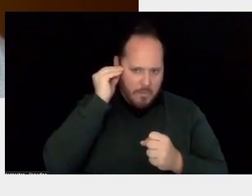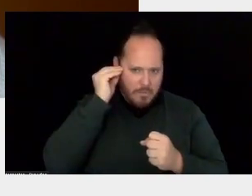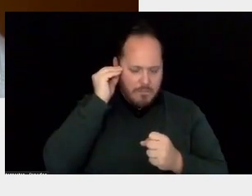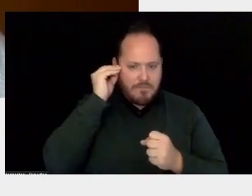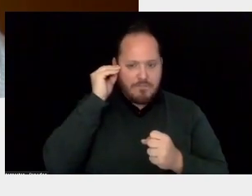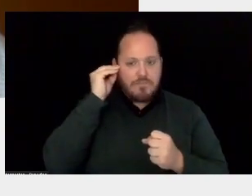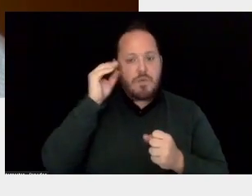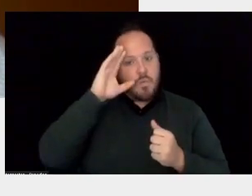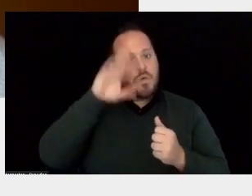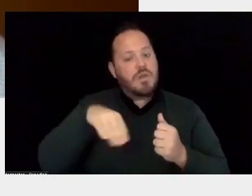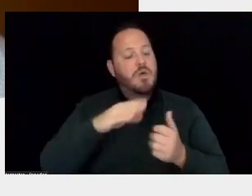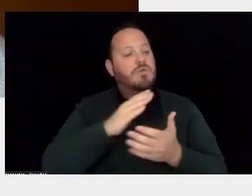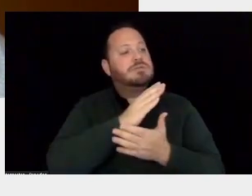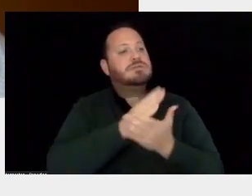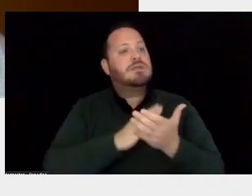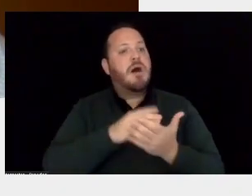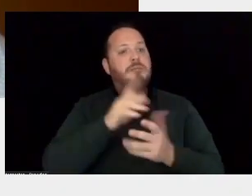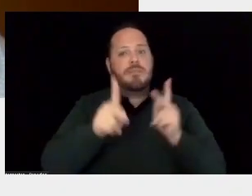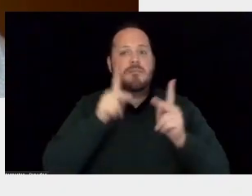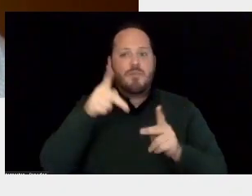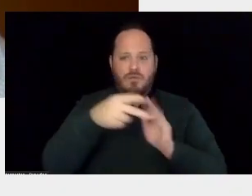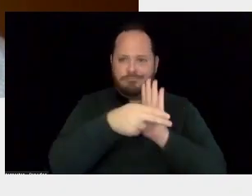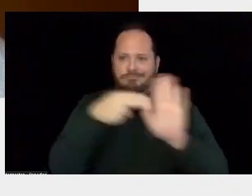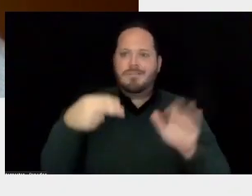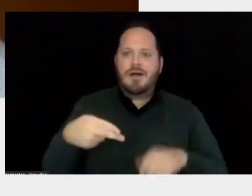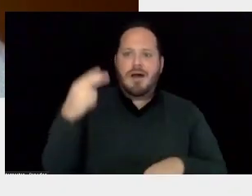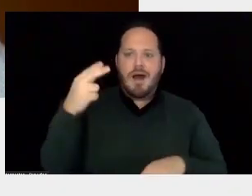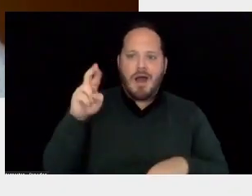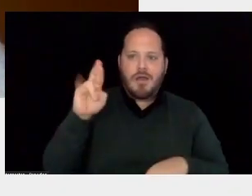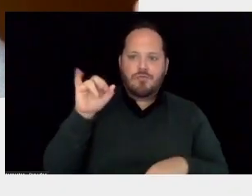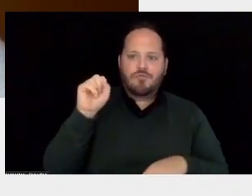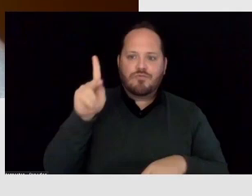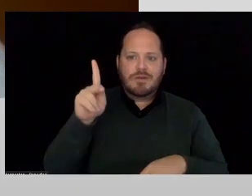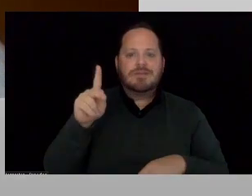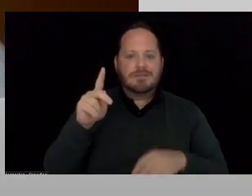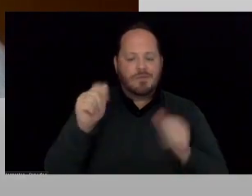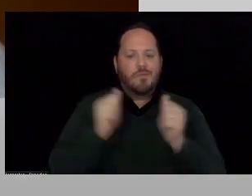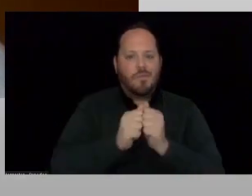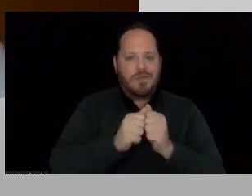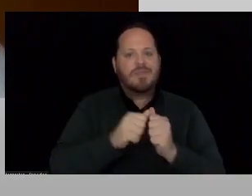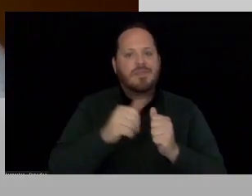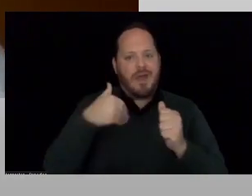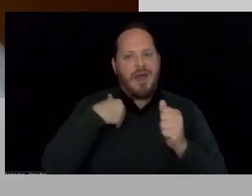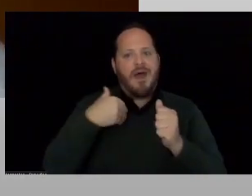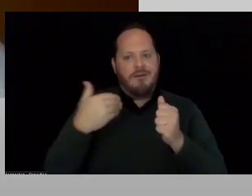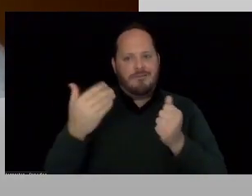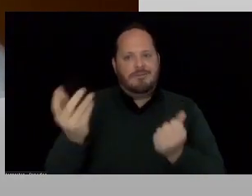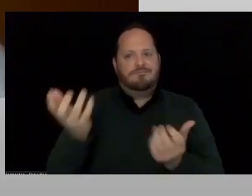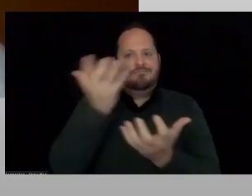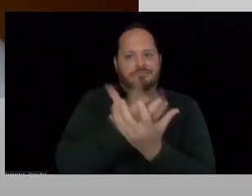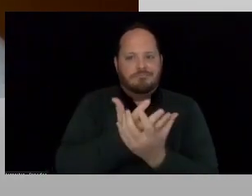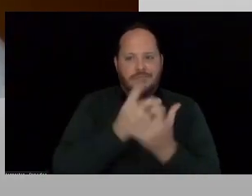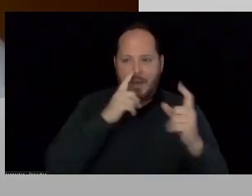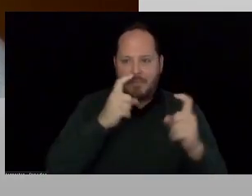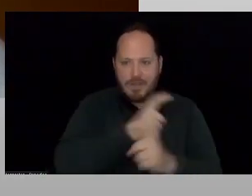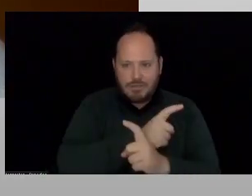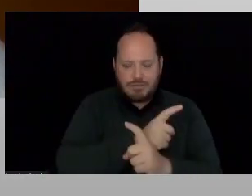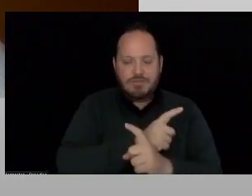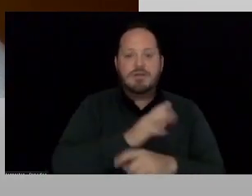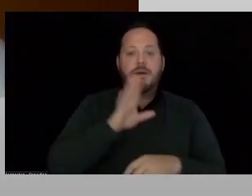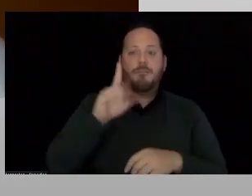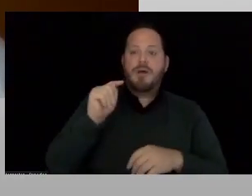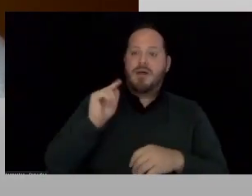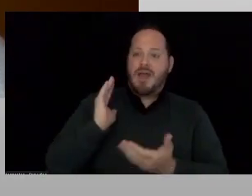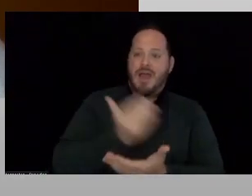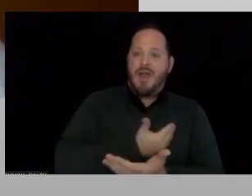of complications, but right now, in our daily lives, the way we need to all think about it is to assume that we have it and we could give it to someone